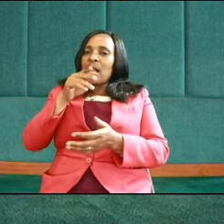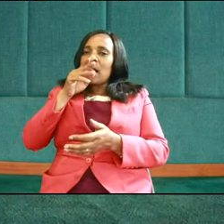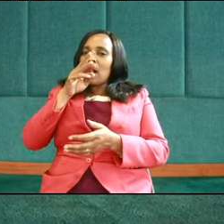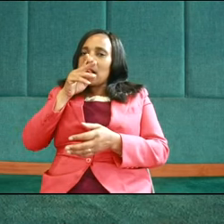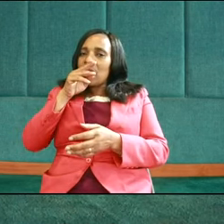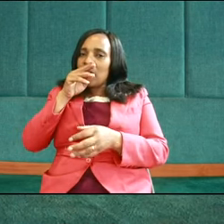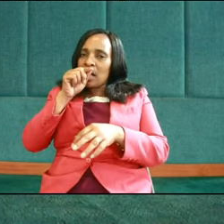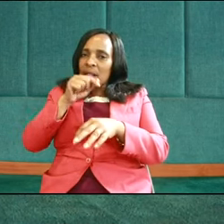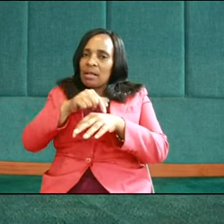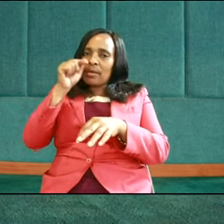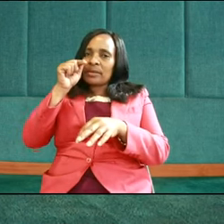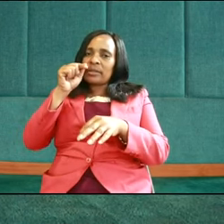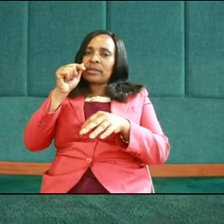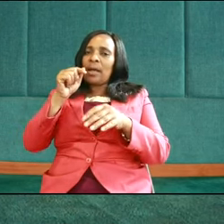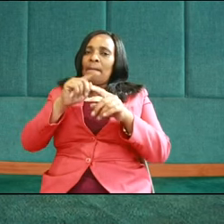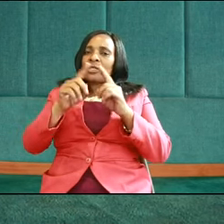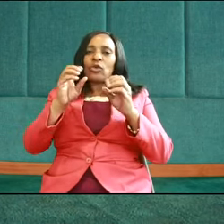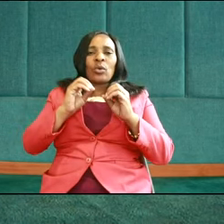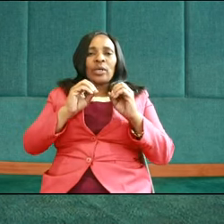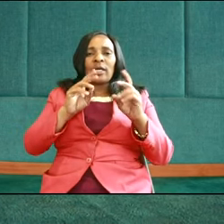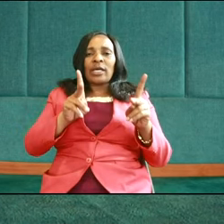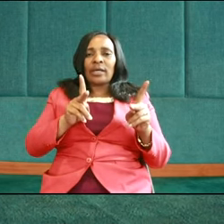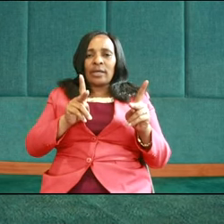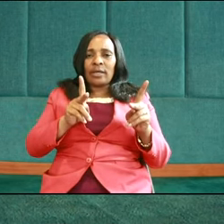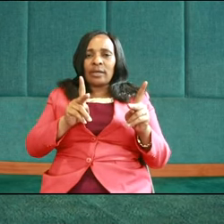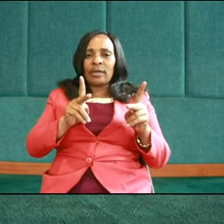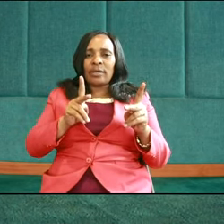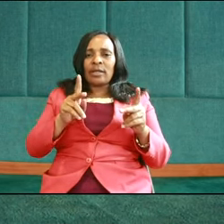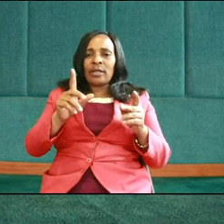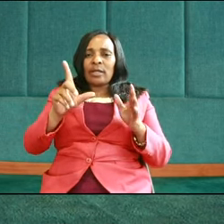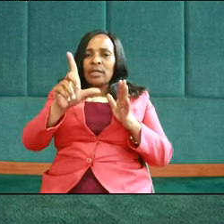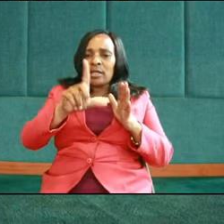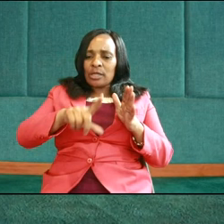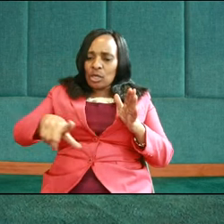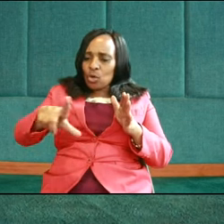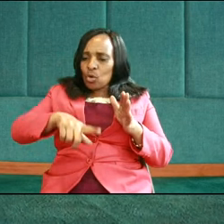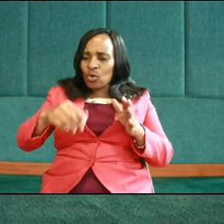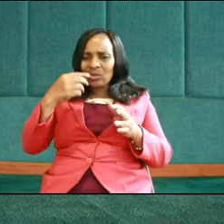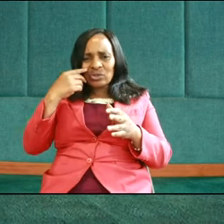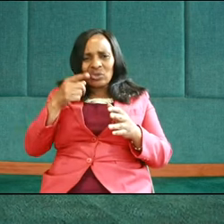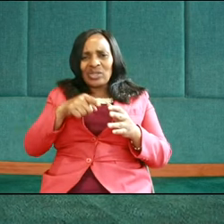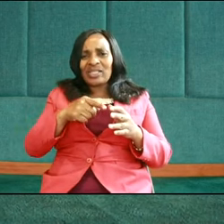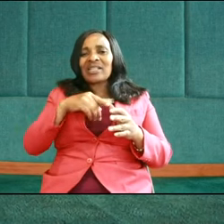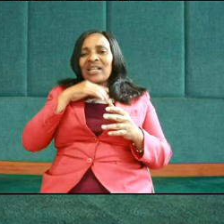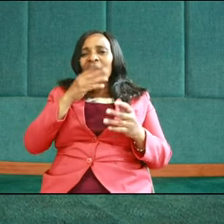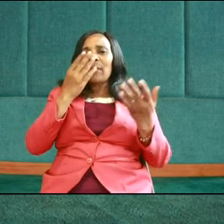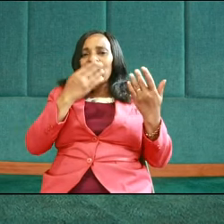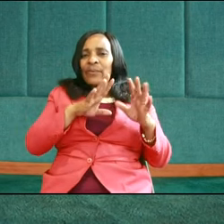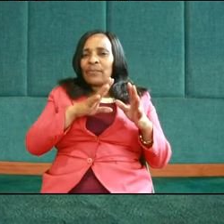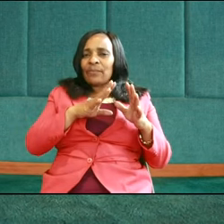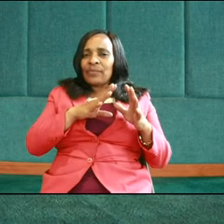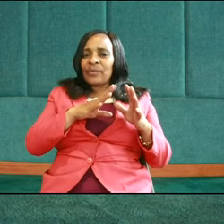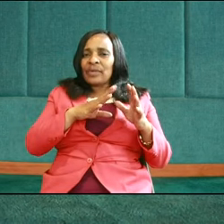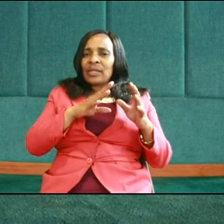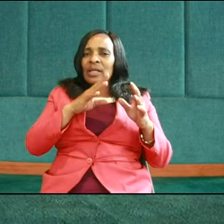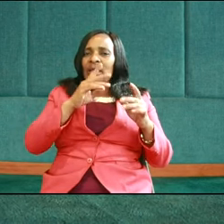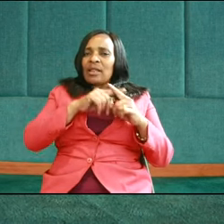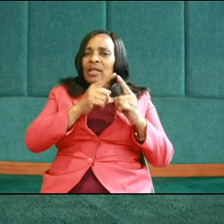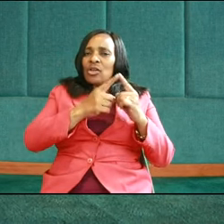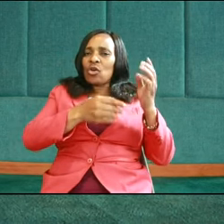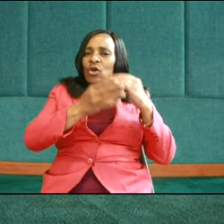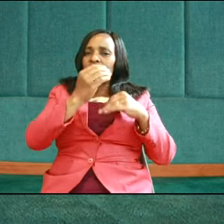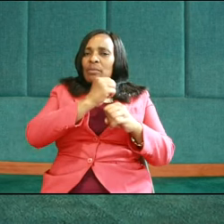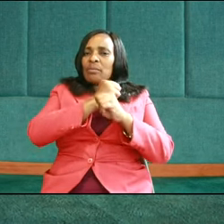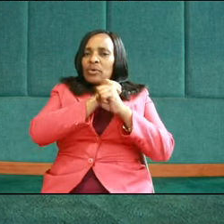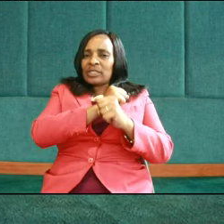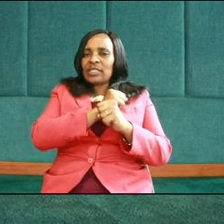him, but he was okay, even though the locals thought that he was going to die. I think this was just God protecting